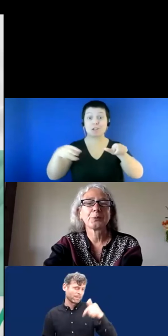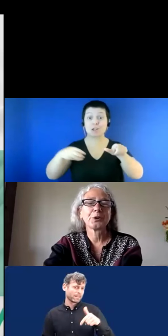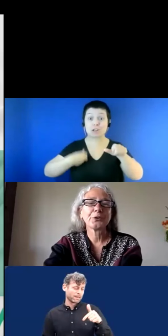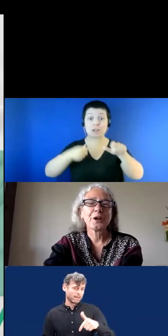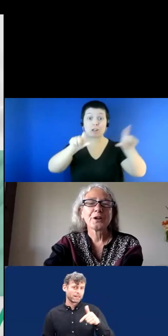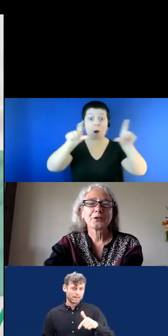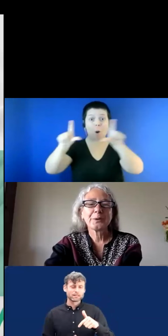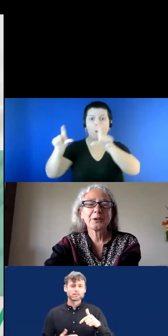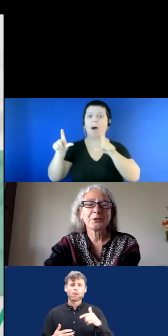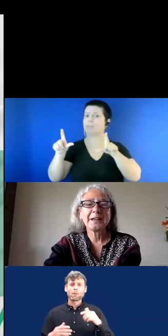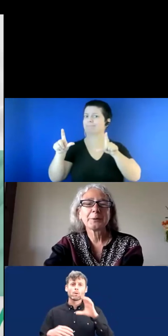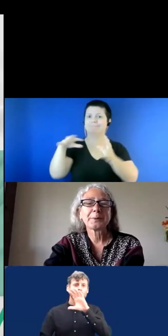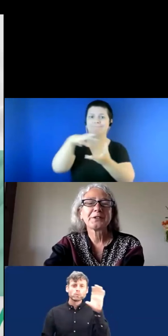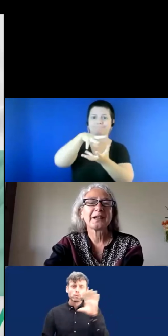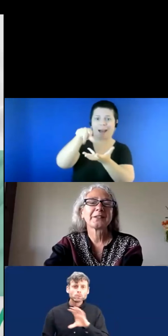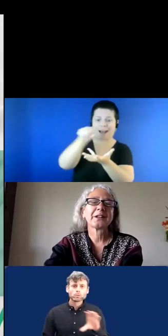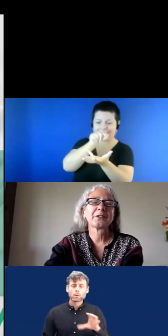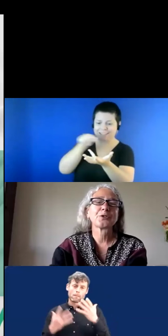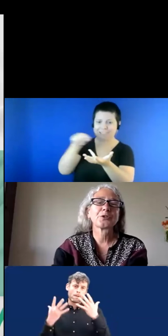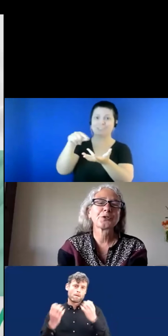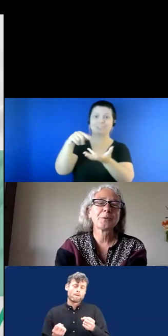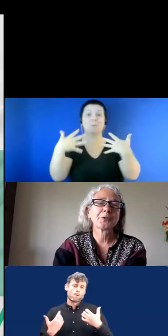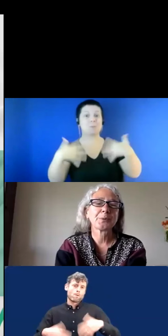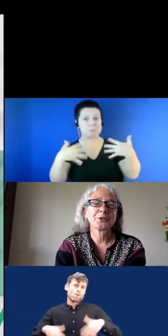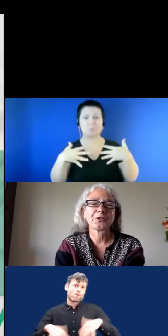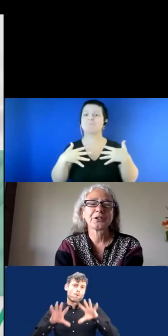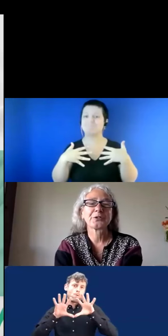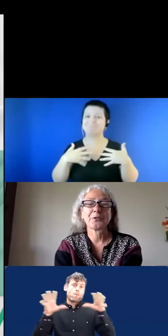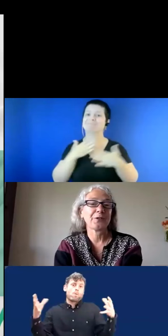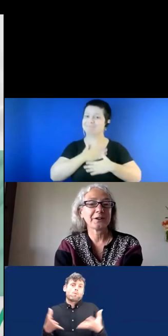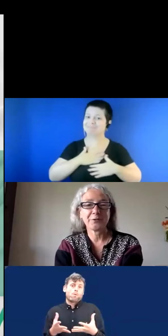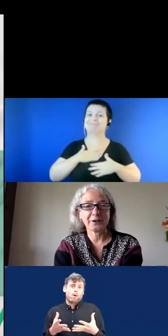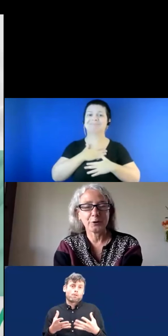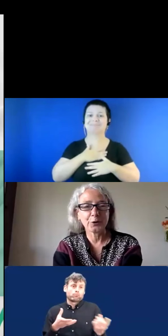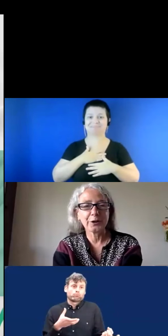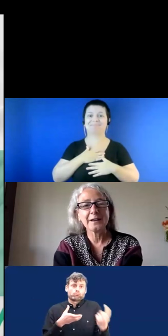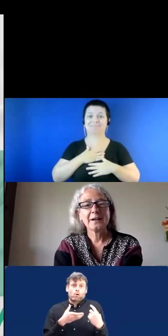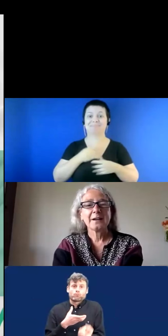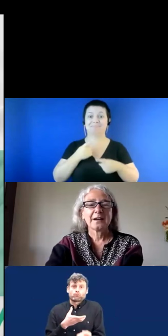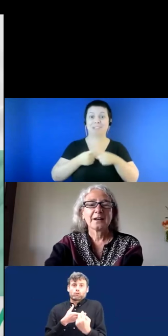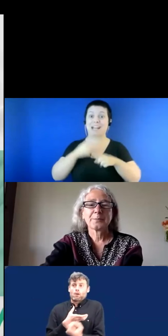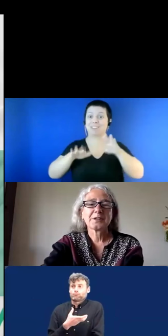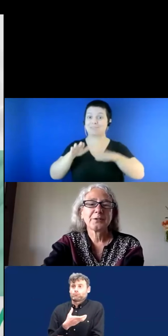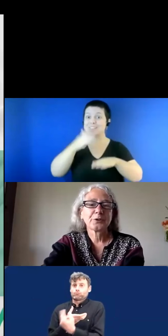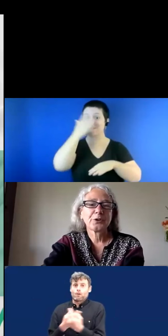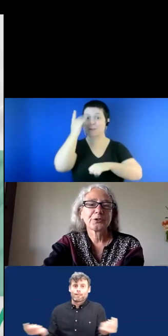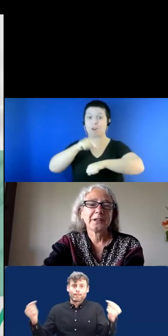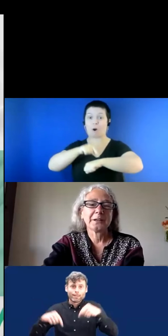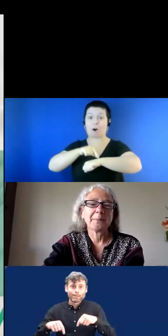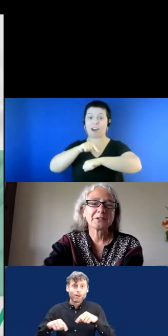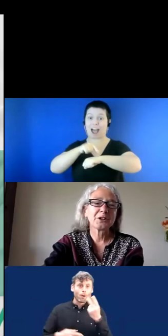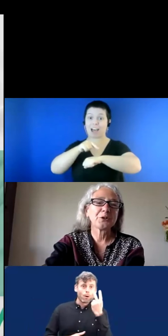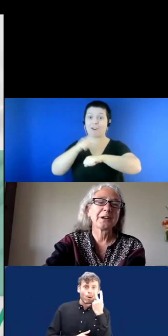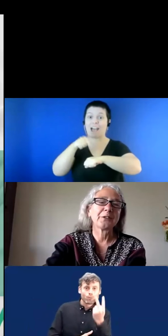in the world, so we really appreciate that for some of the persons it's very, very early, especially for those